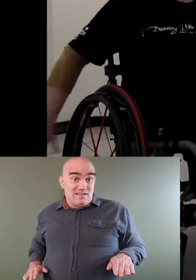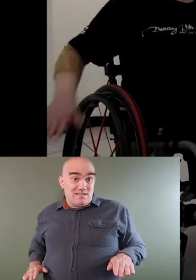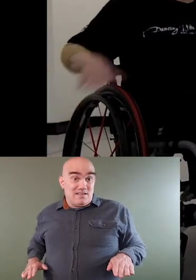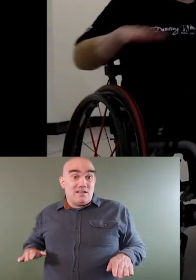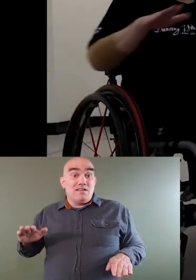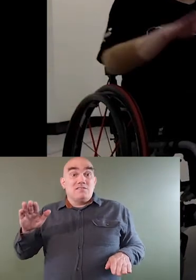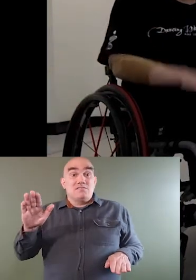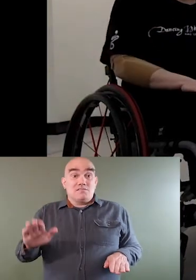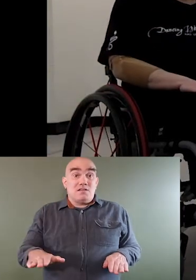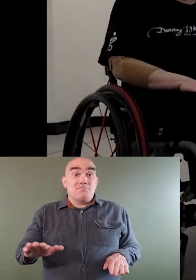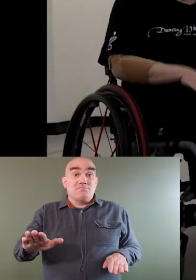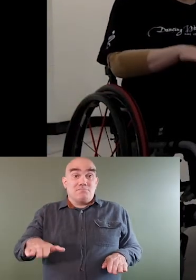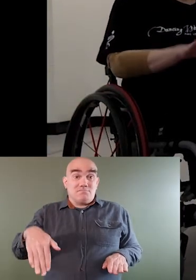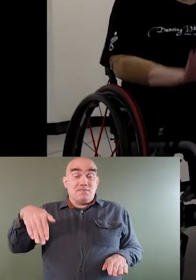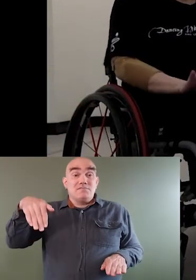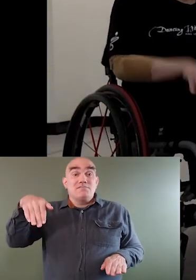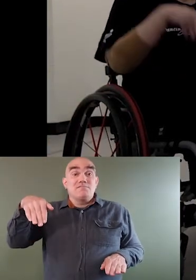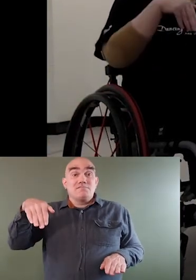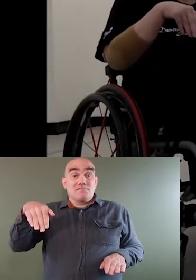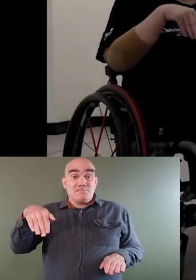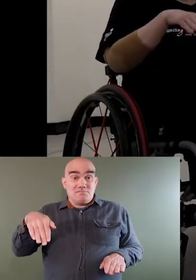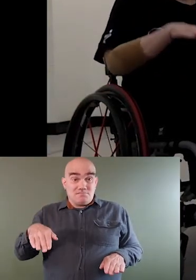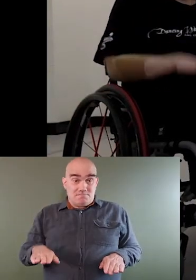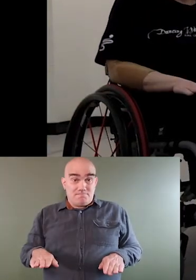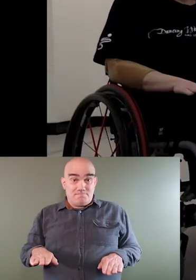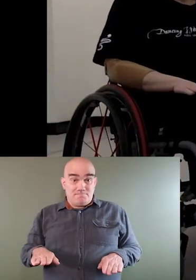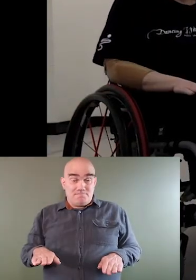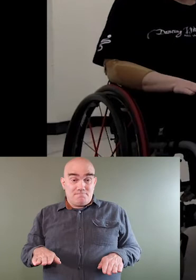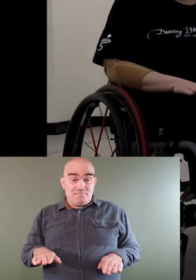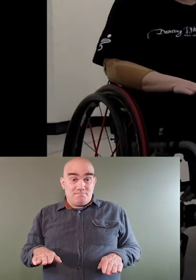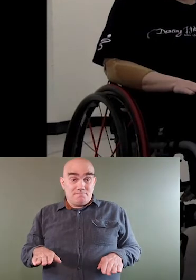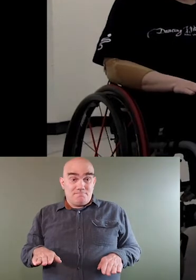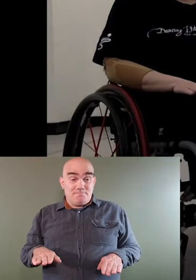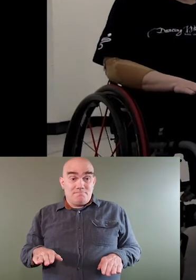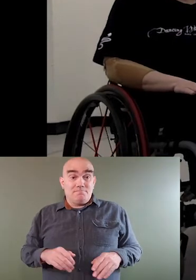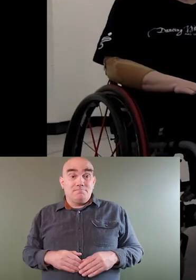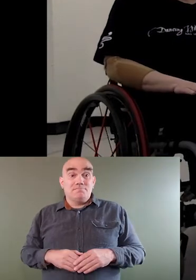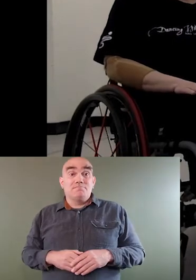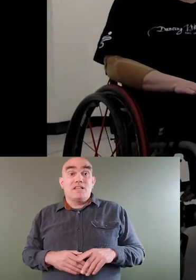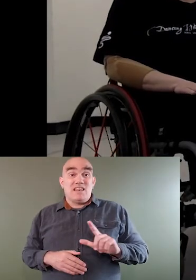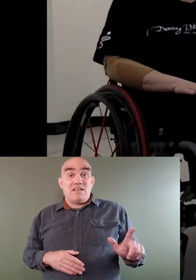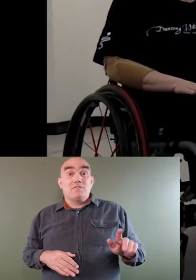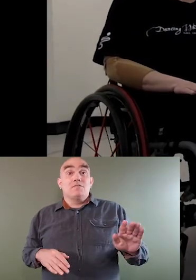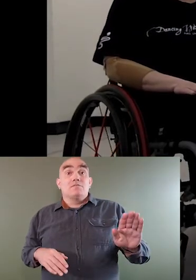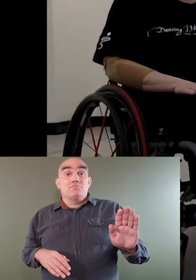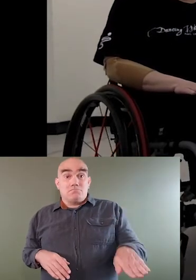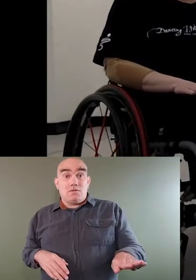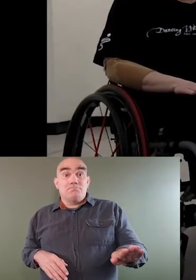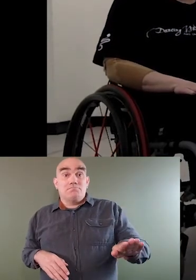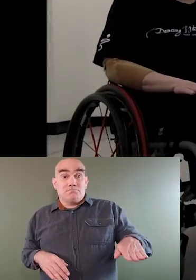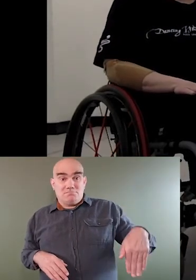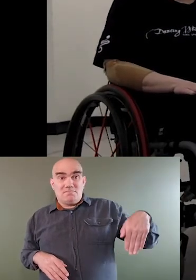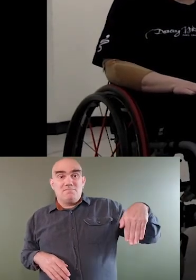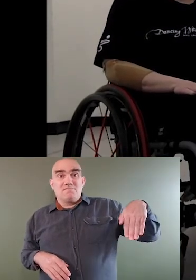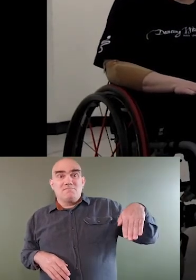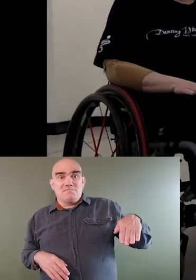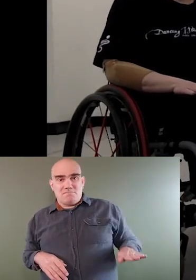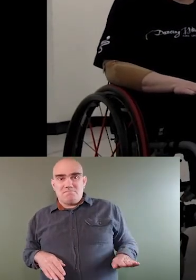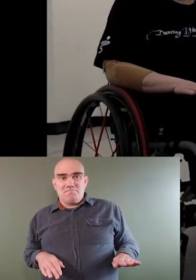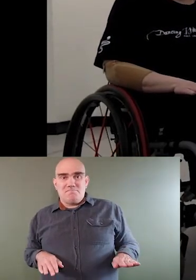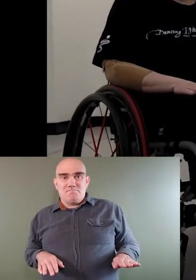a stomp, spank, stomp. Left side, stomp,